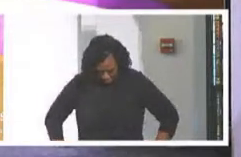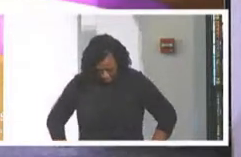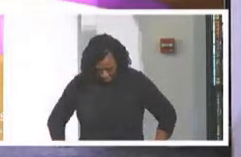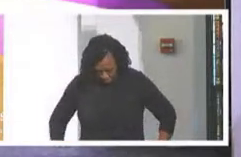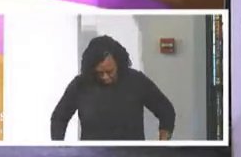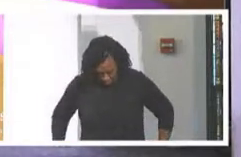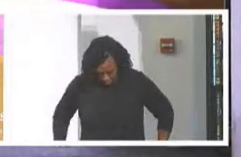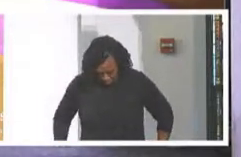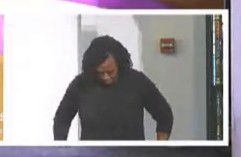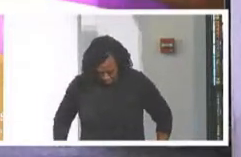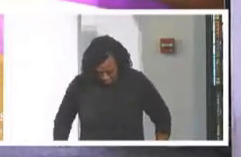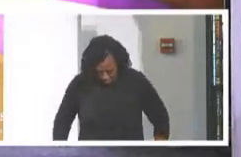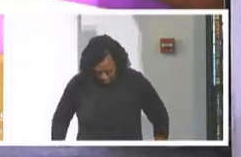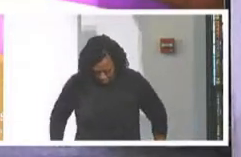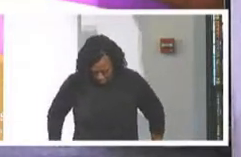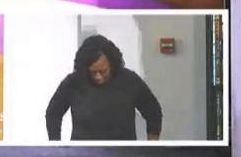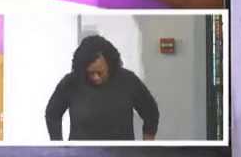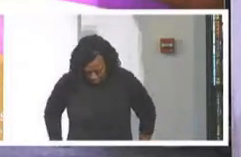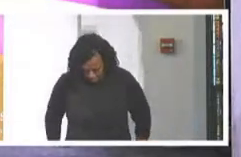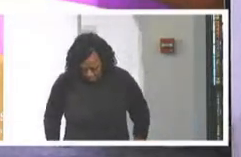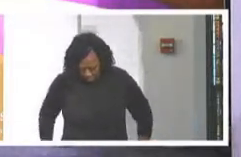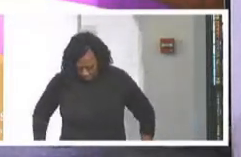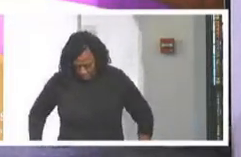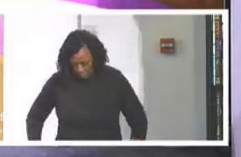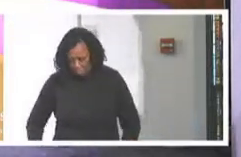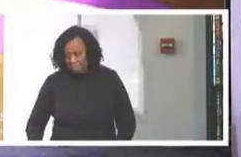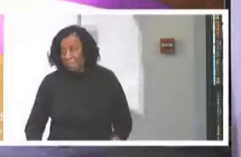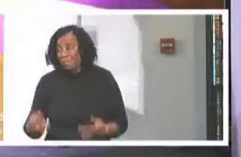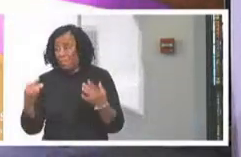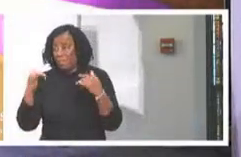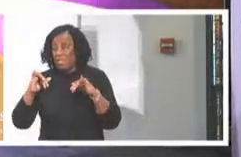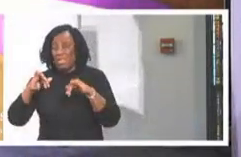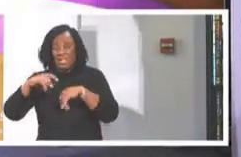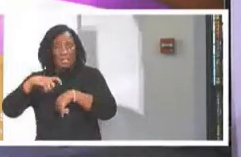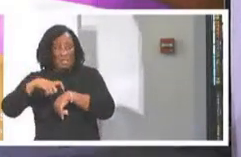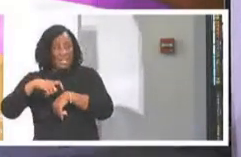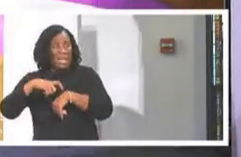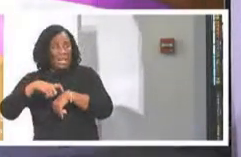Oh yes. Oh yeah, there's still time.